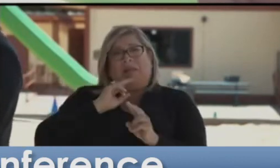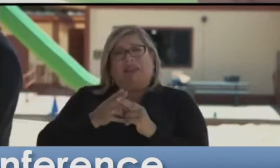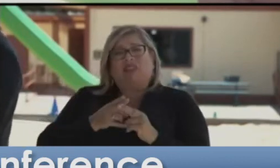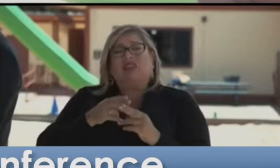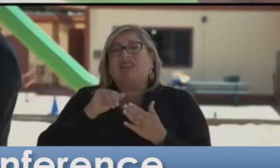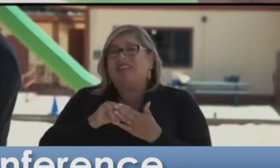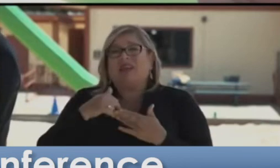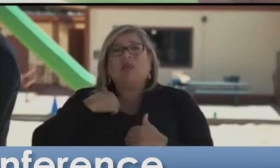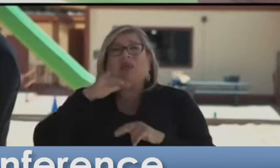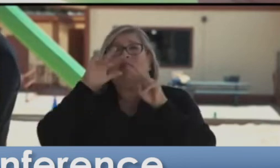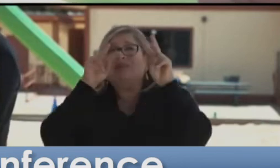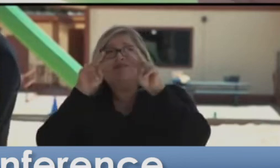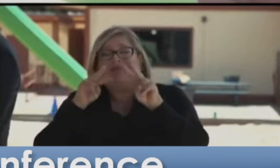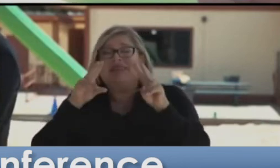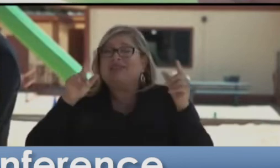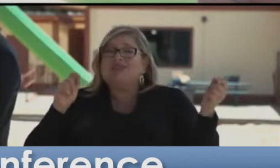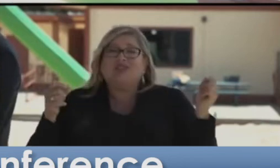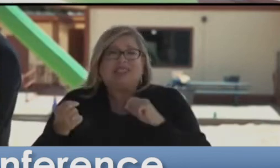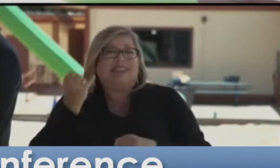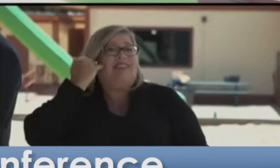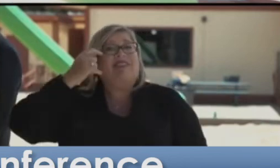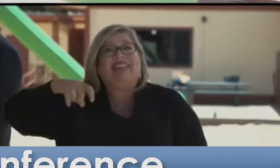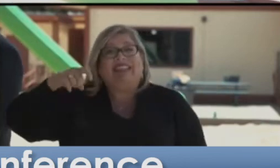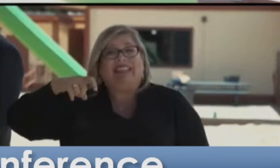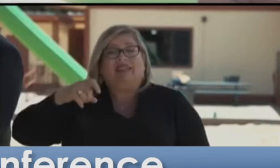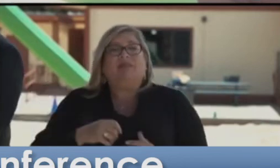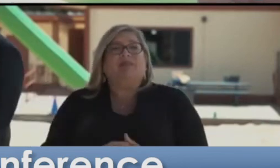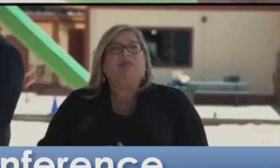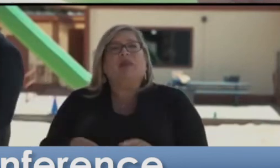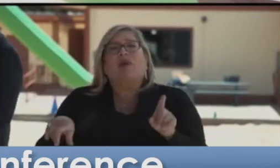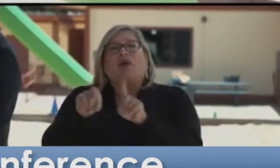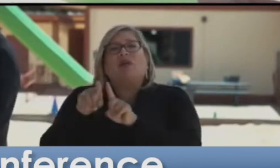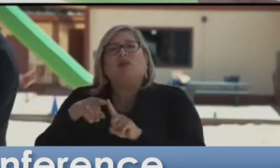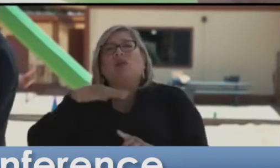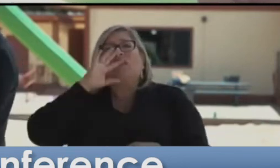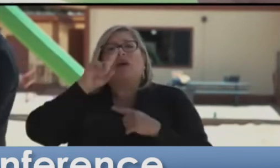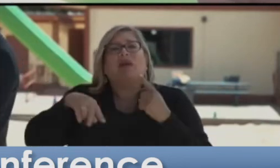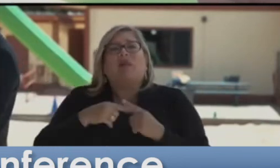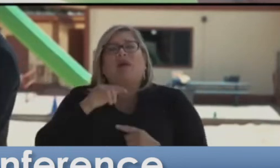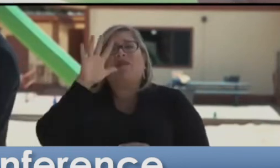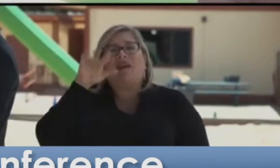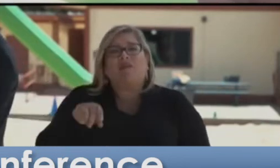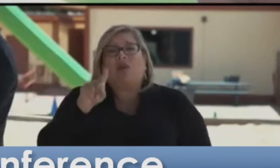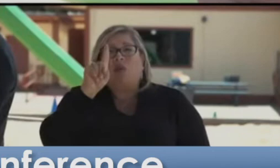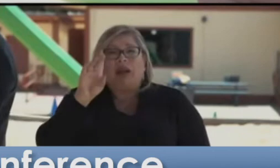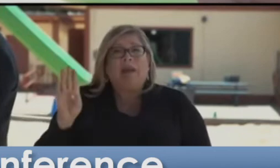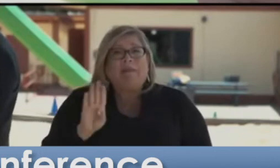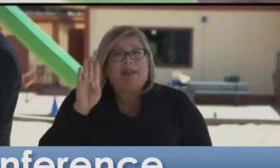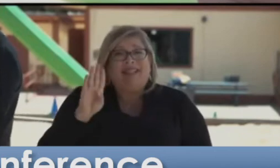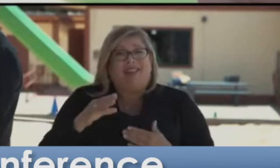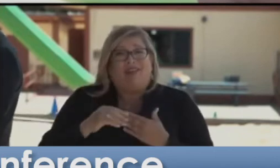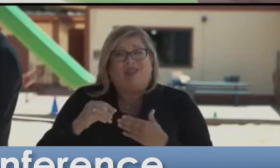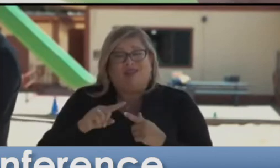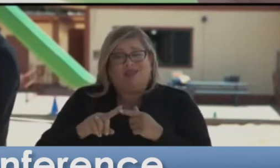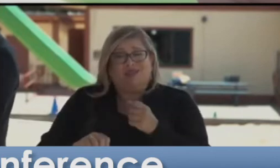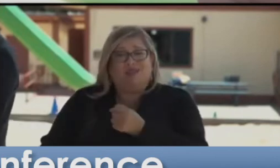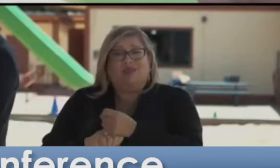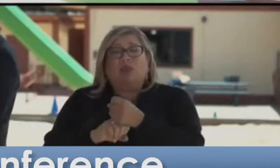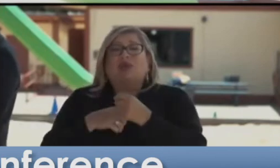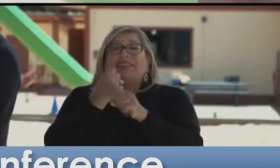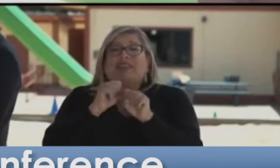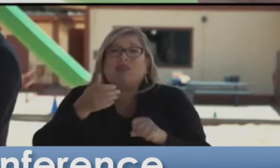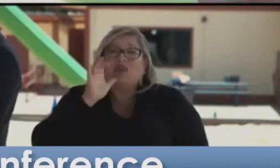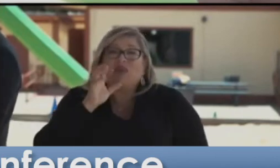we're mindful of changing conditions in real time. We also announced a $5.1 billion package to support safe drinking water,